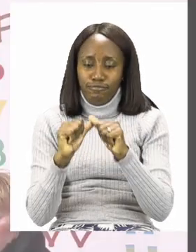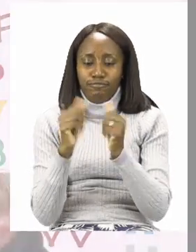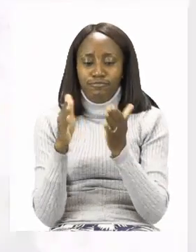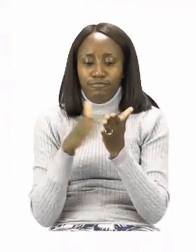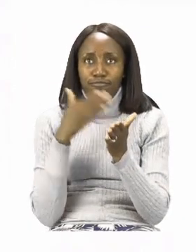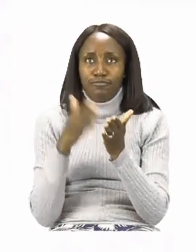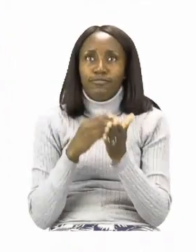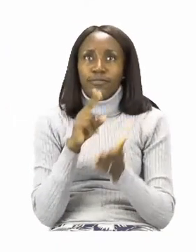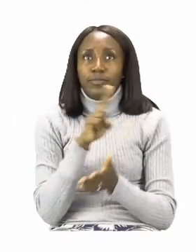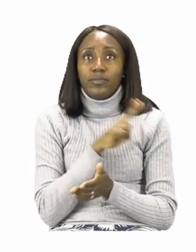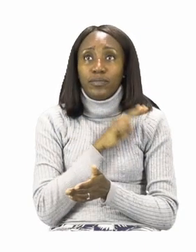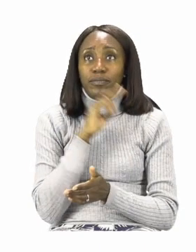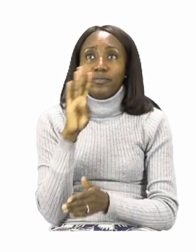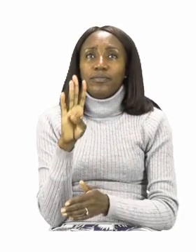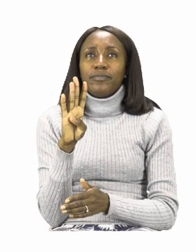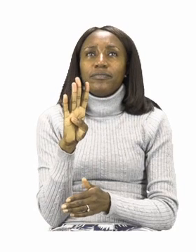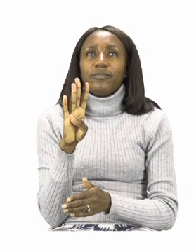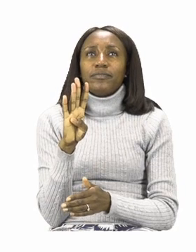24.